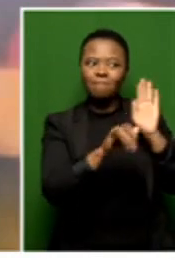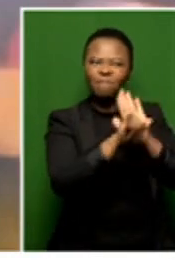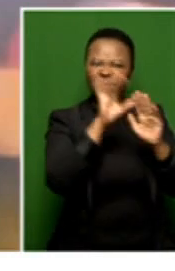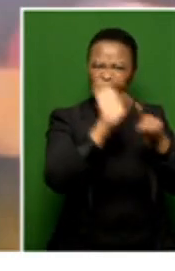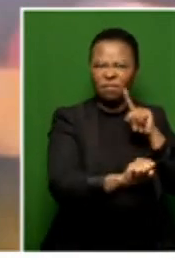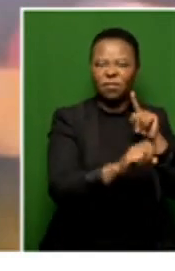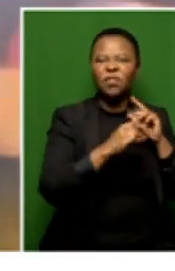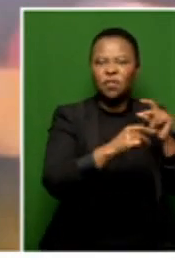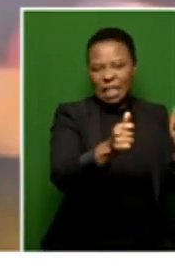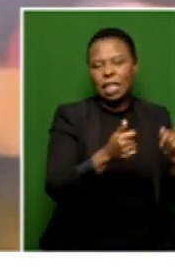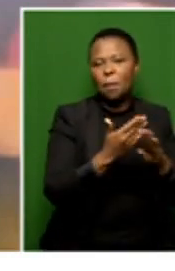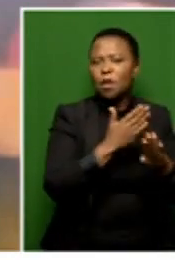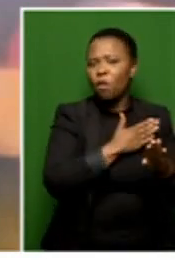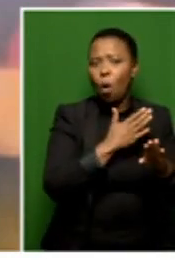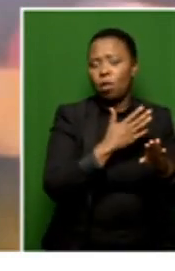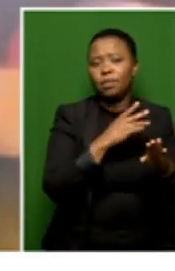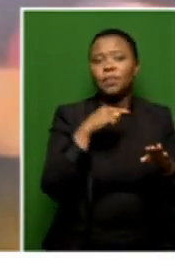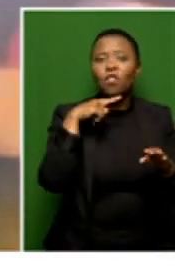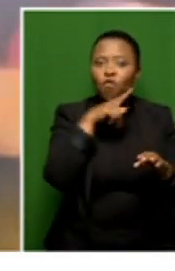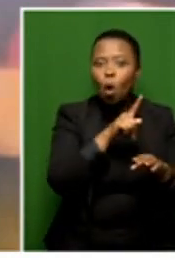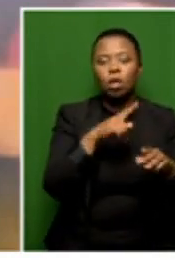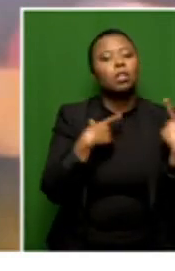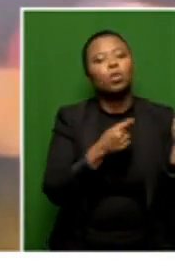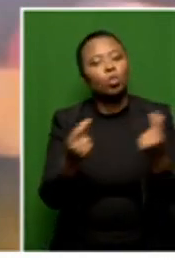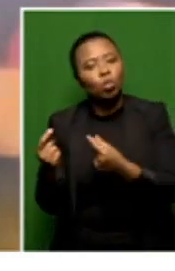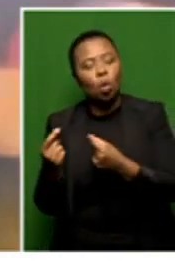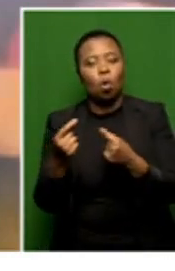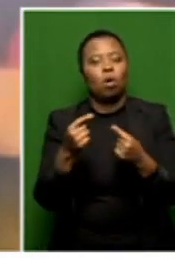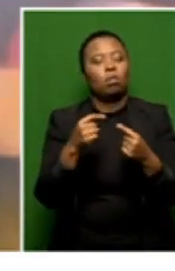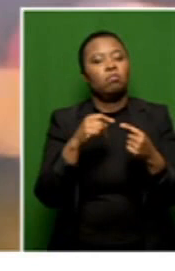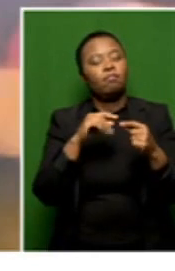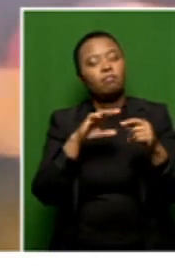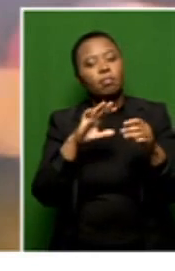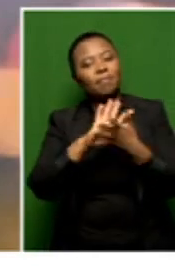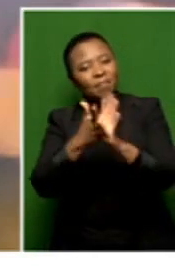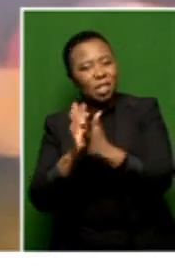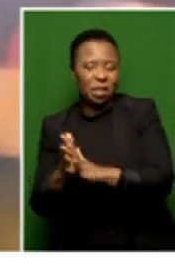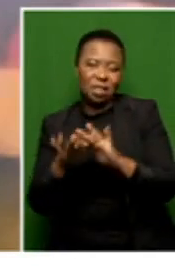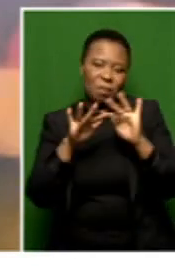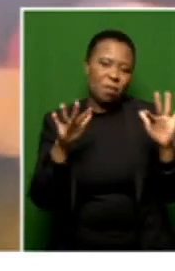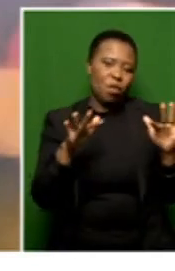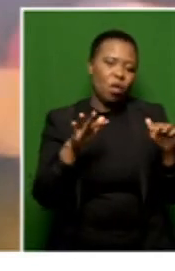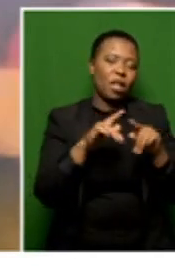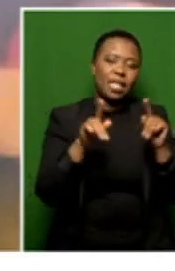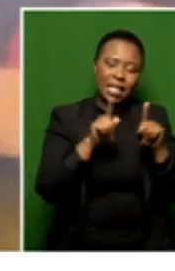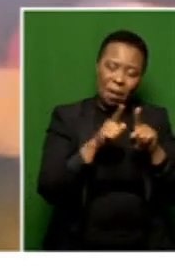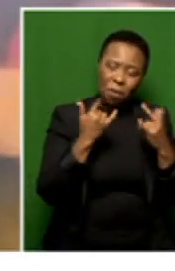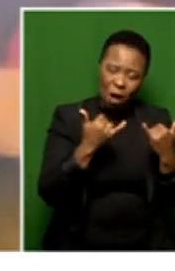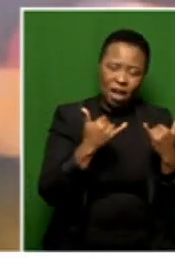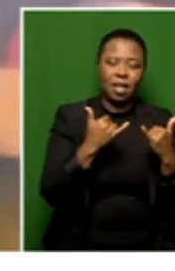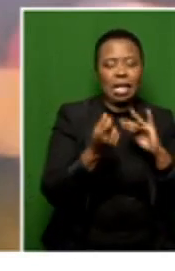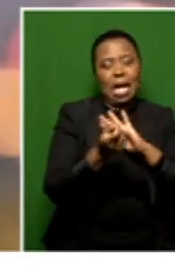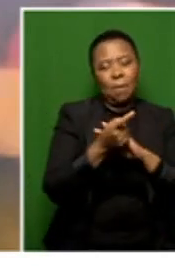point of actually fraud taking place. And that's where even fintechs play a major part in this